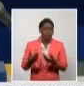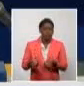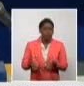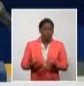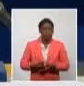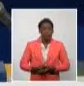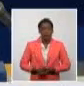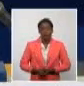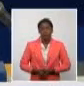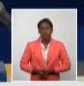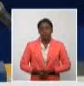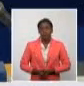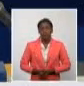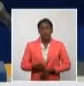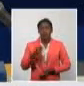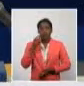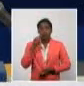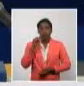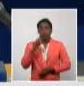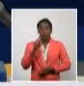remains with